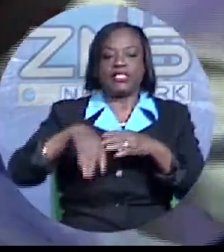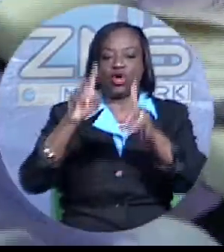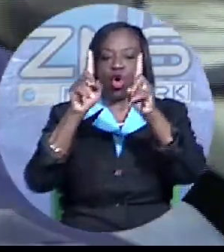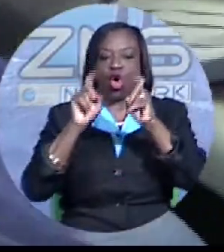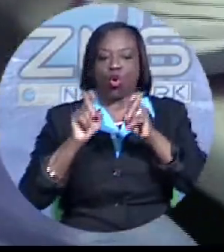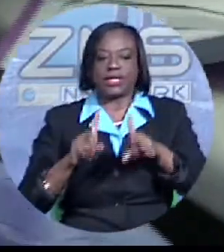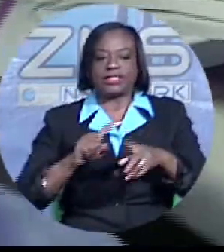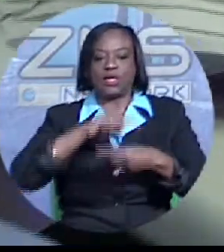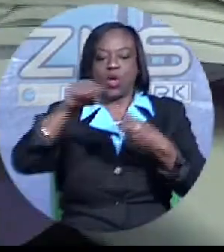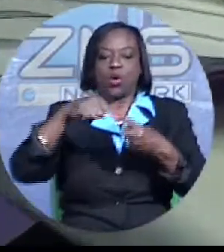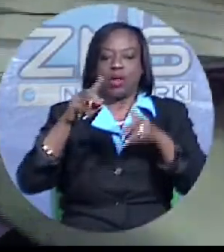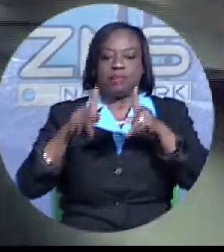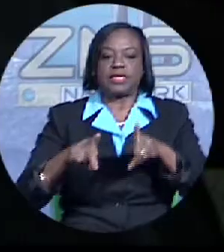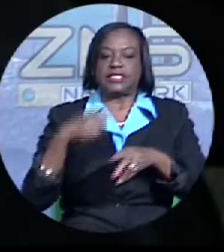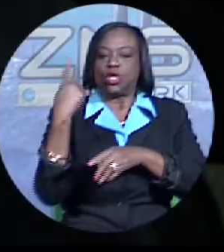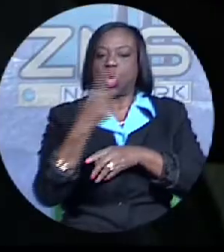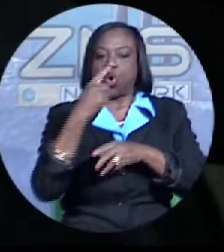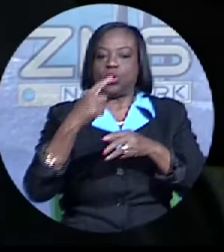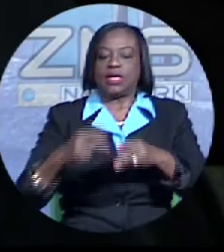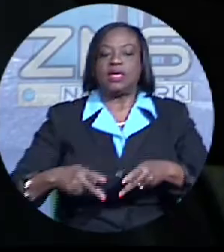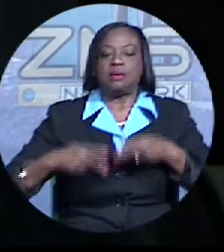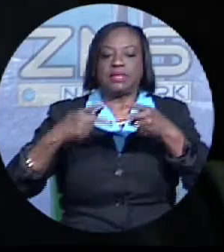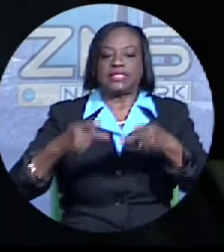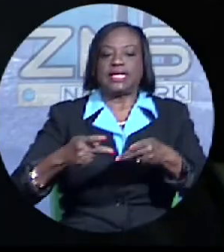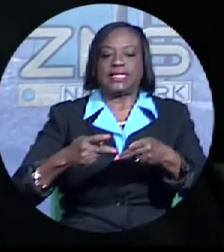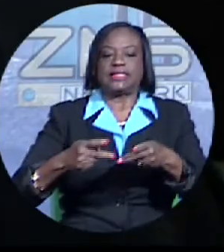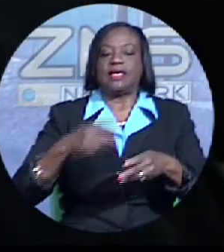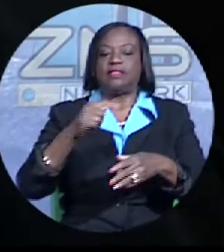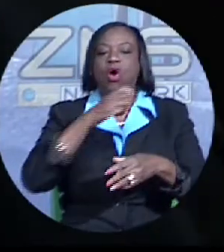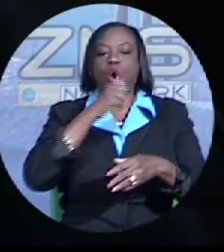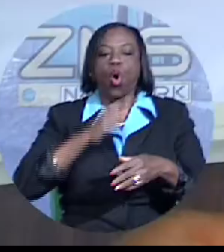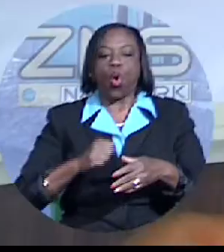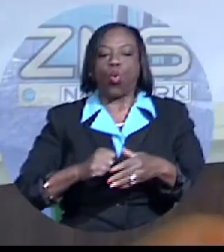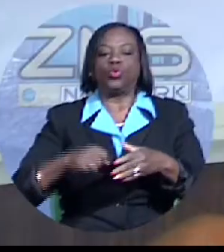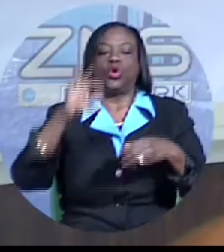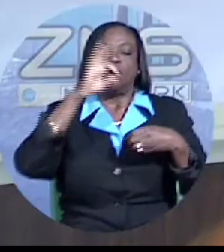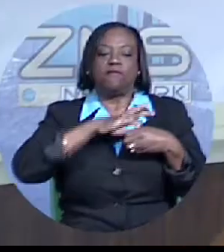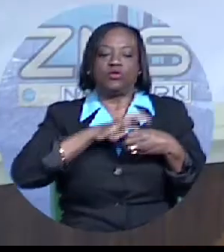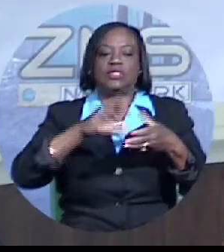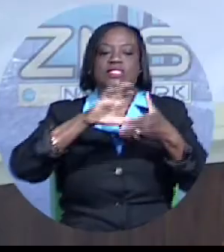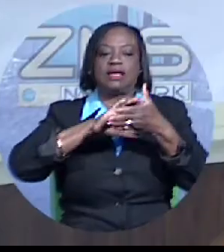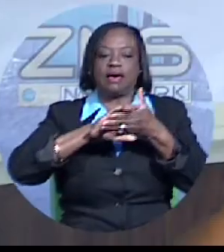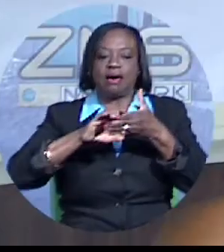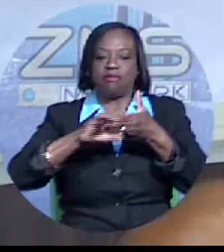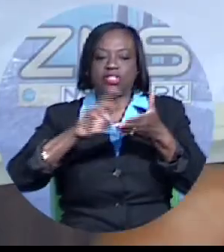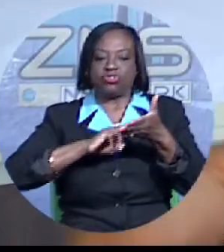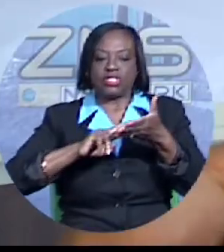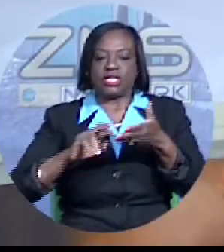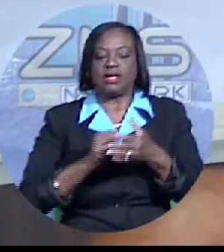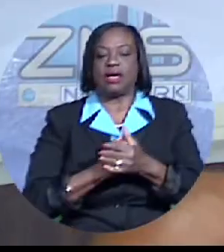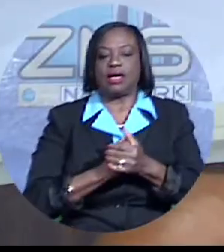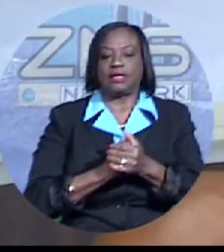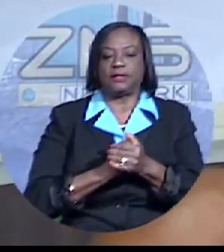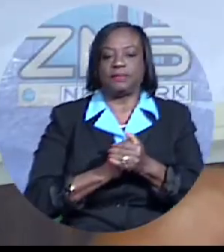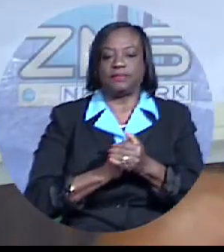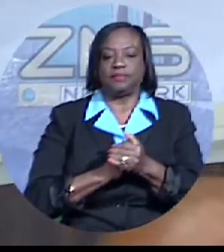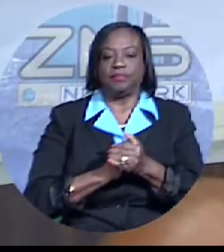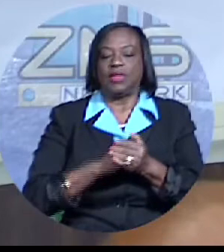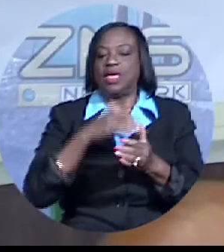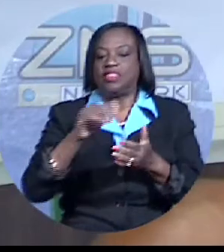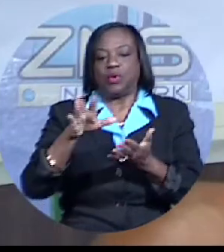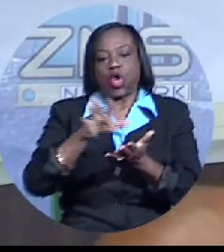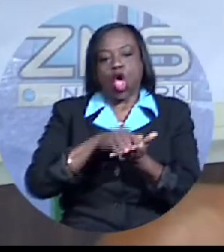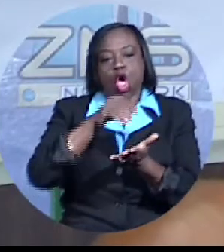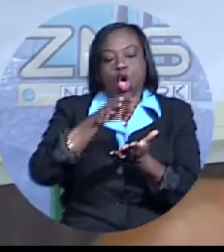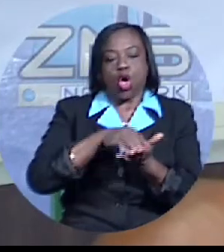when persons only present their old voter's registration card. The revising officer simply copied the information